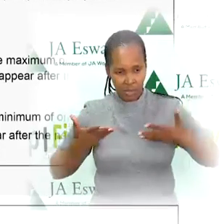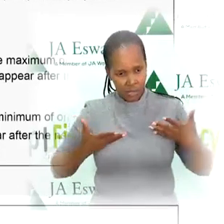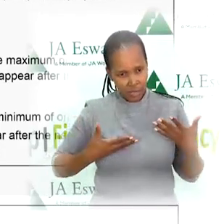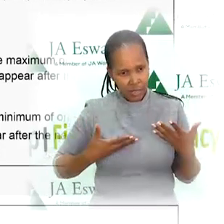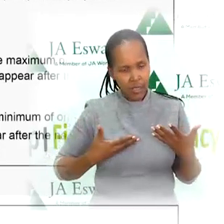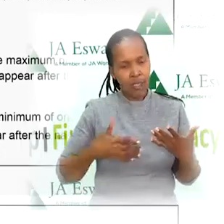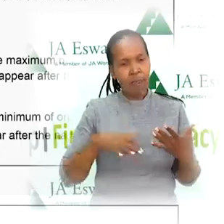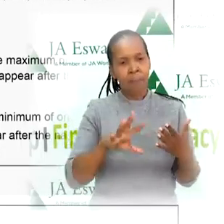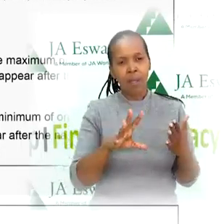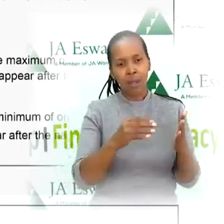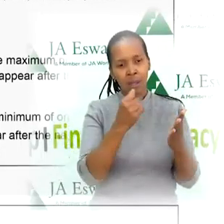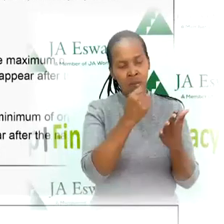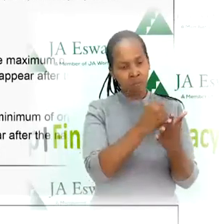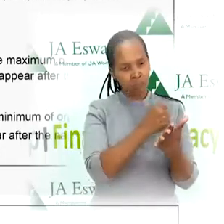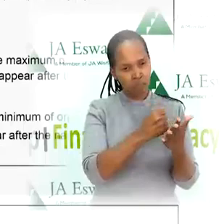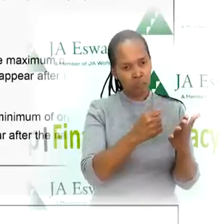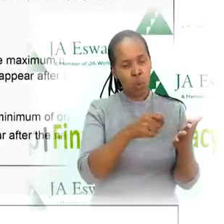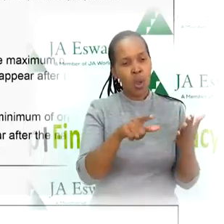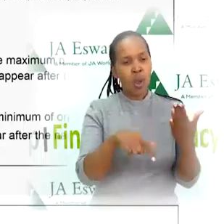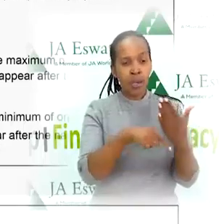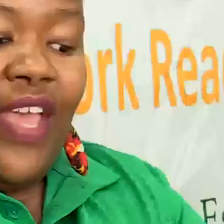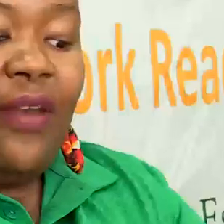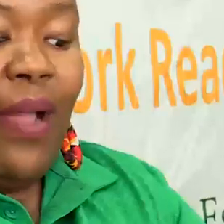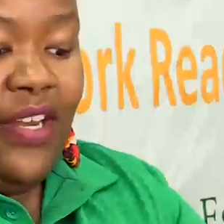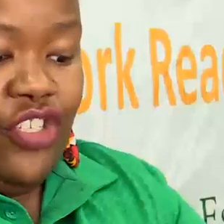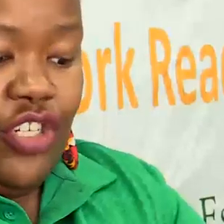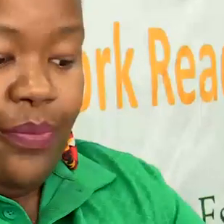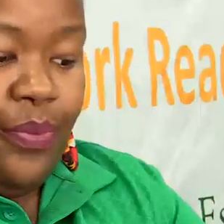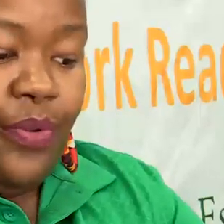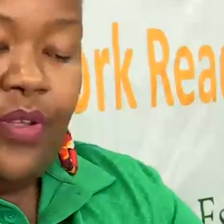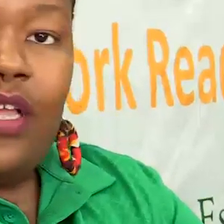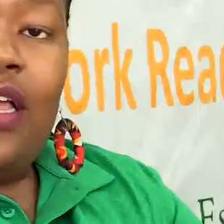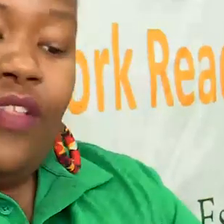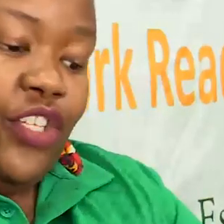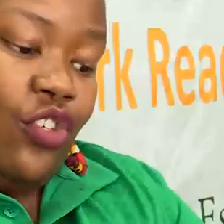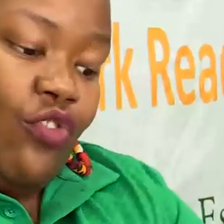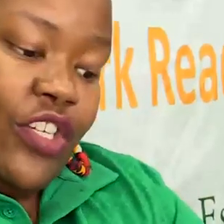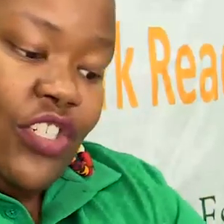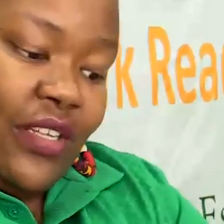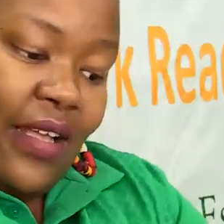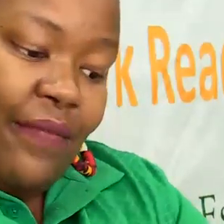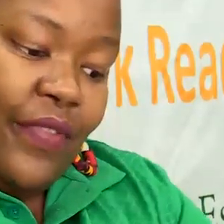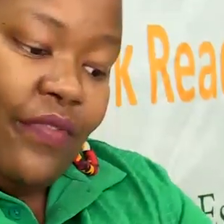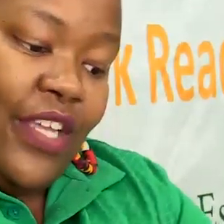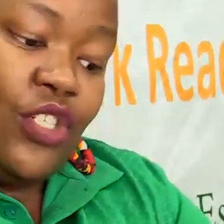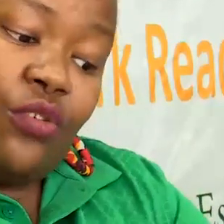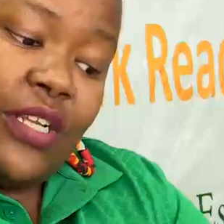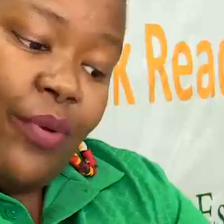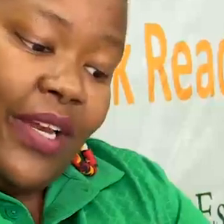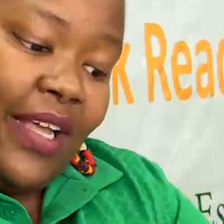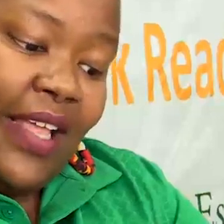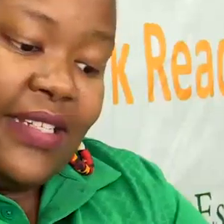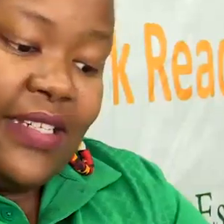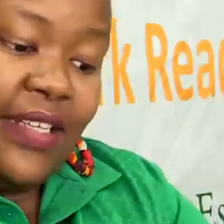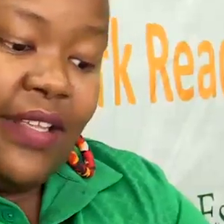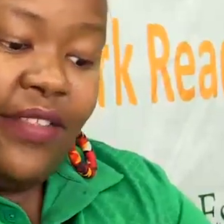set guidelines and regulations. Then partnership. They do not register. There is no